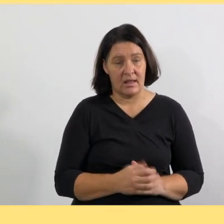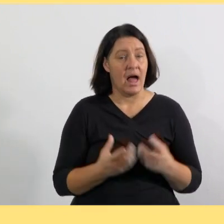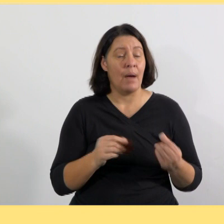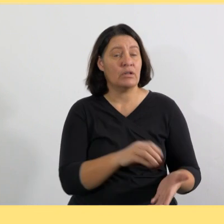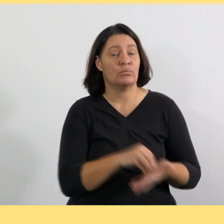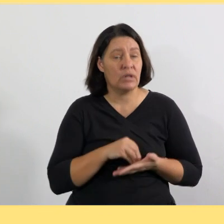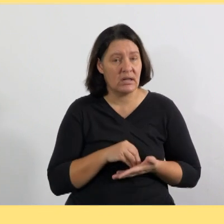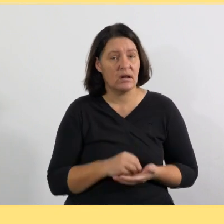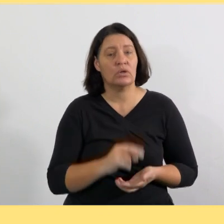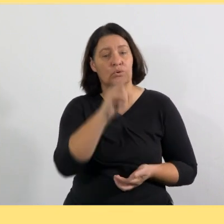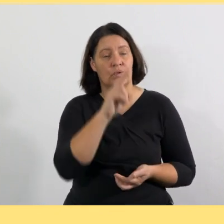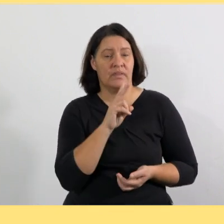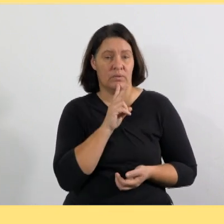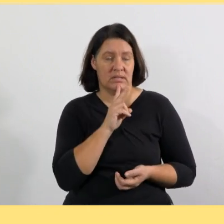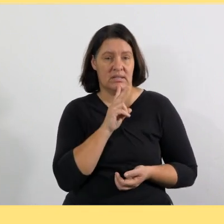How much am I bringing here?